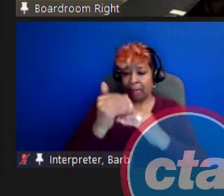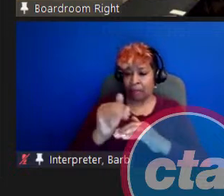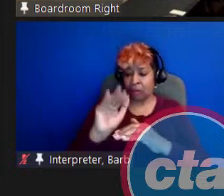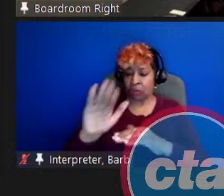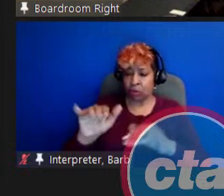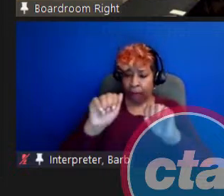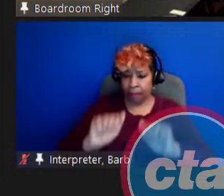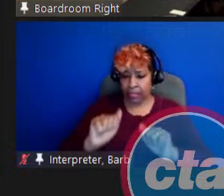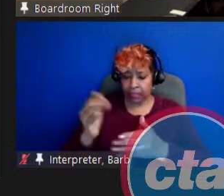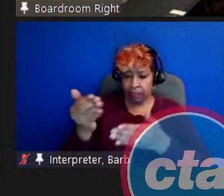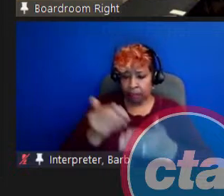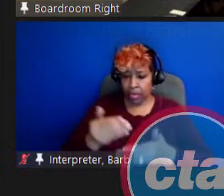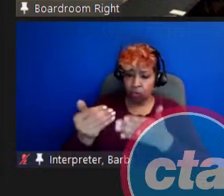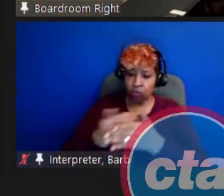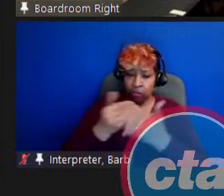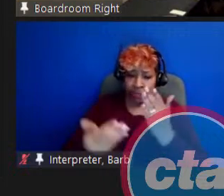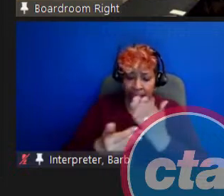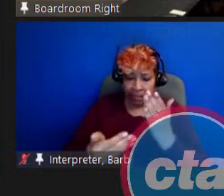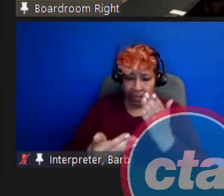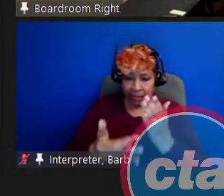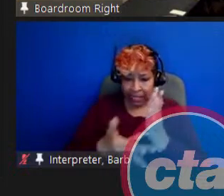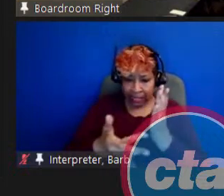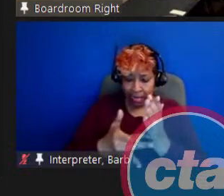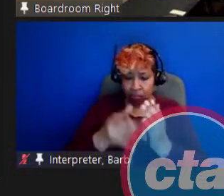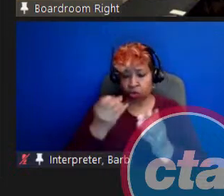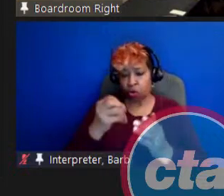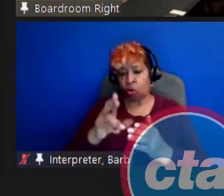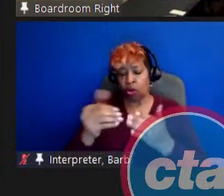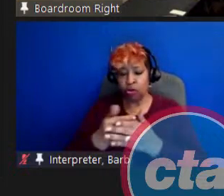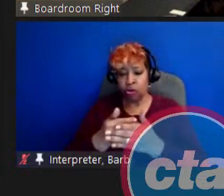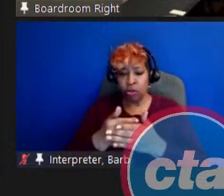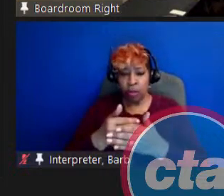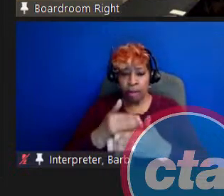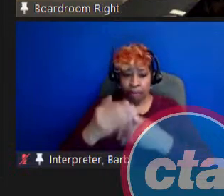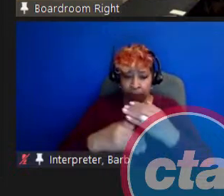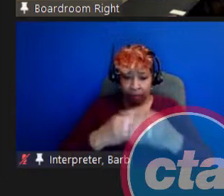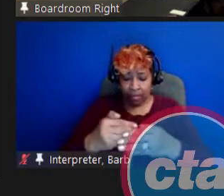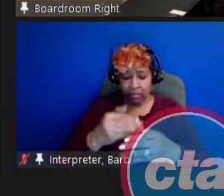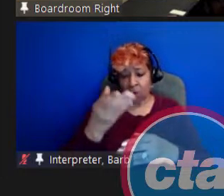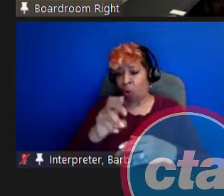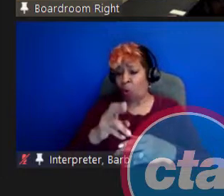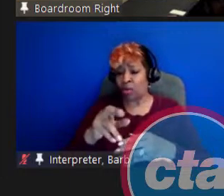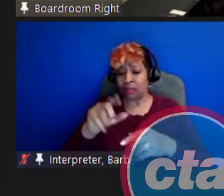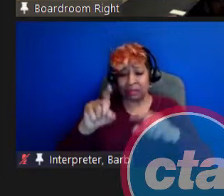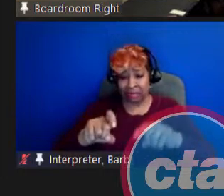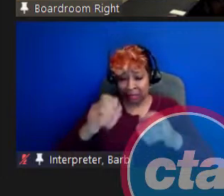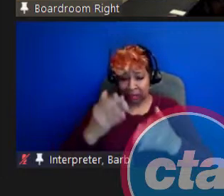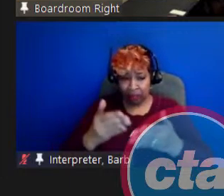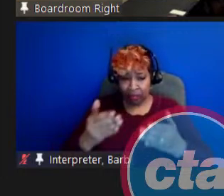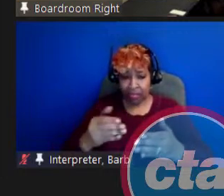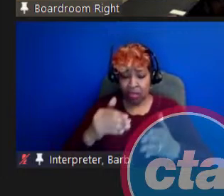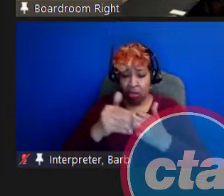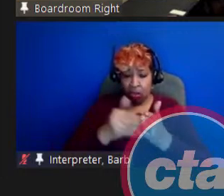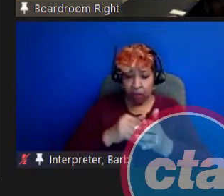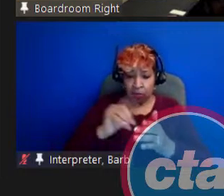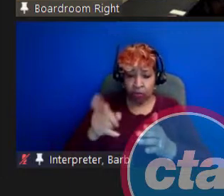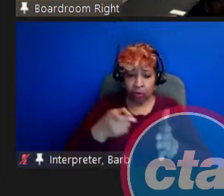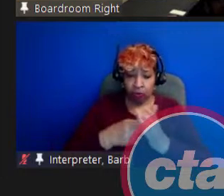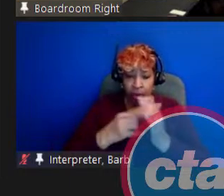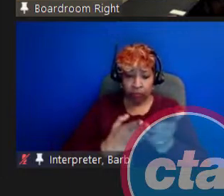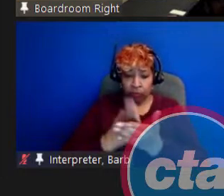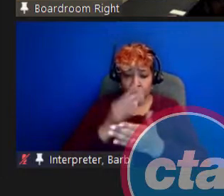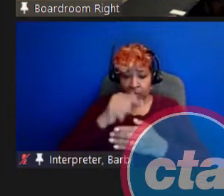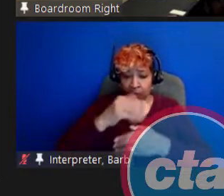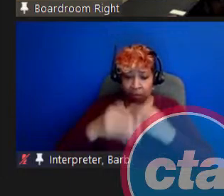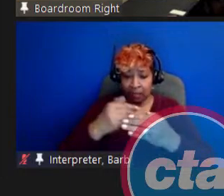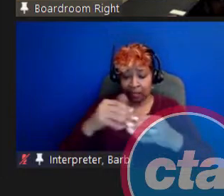bring on new technologies or new processes or even test things out. You're oftentimes required through a procurement process that can take